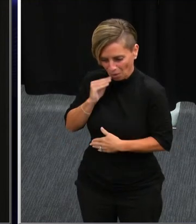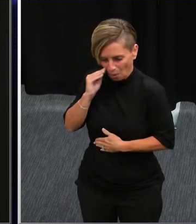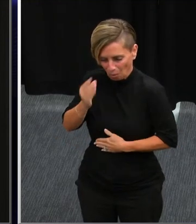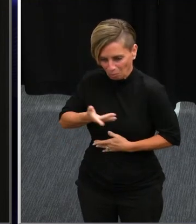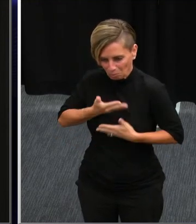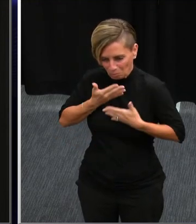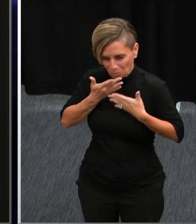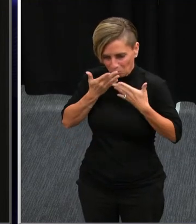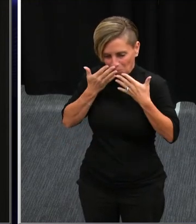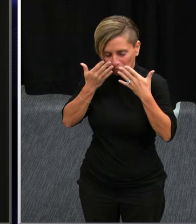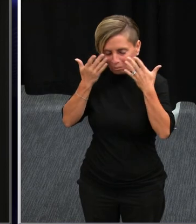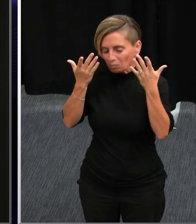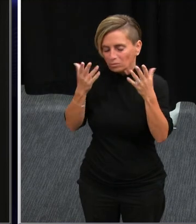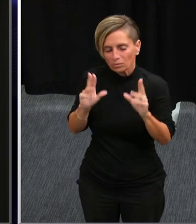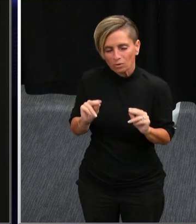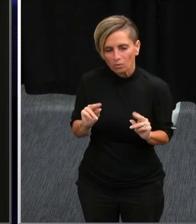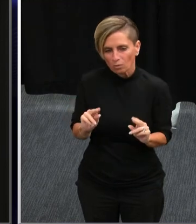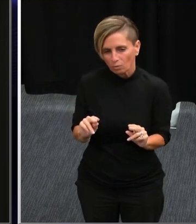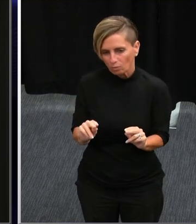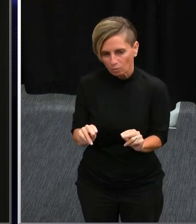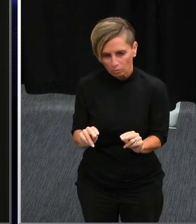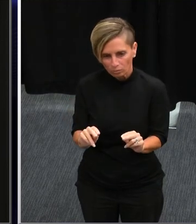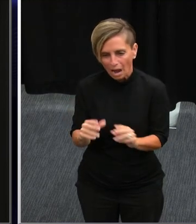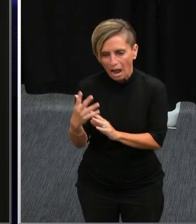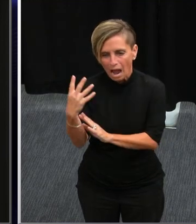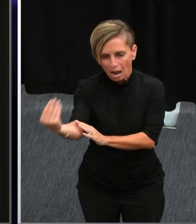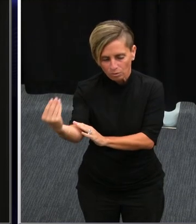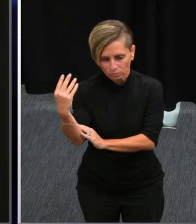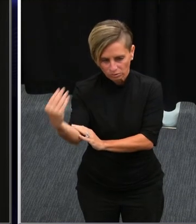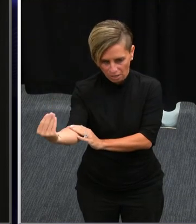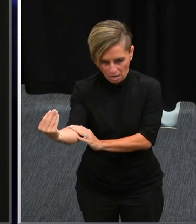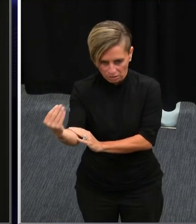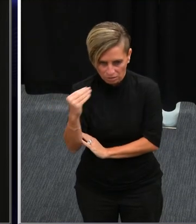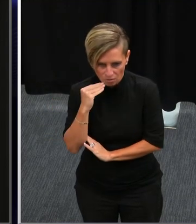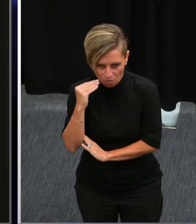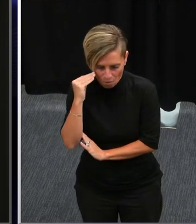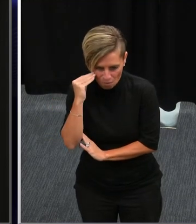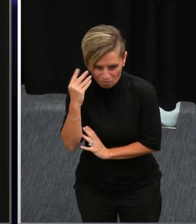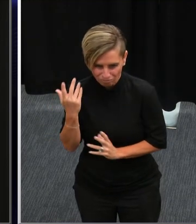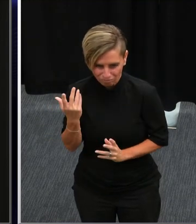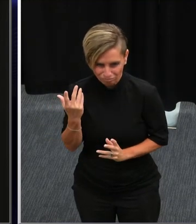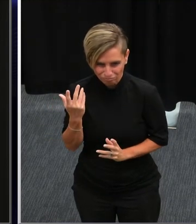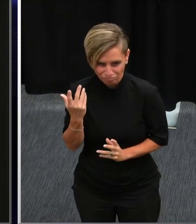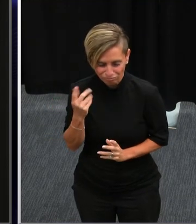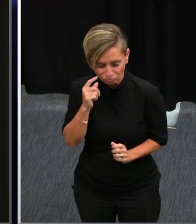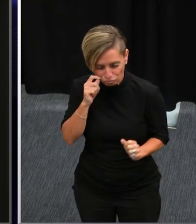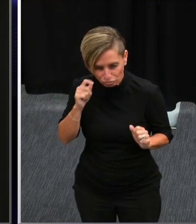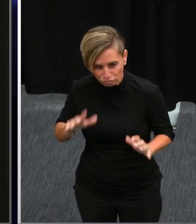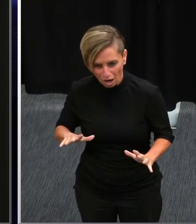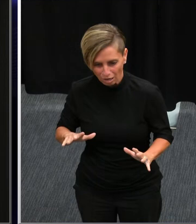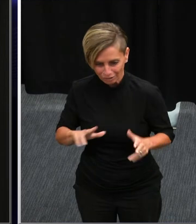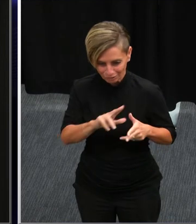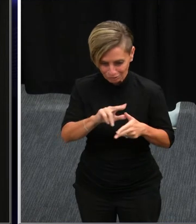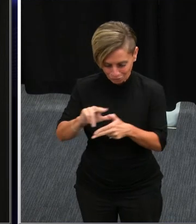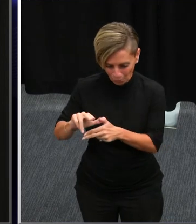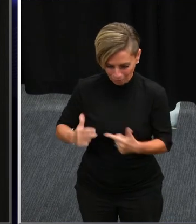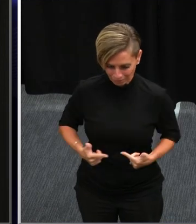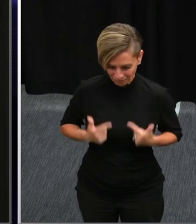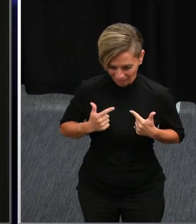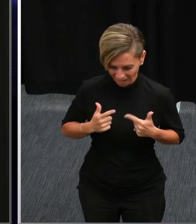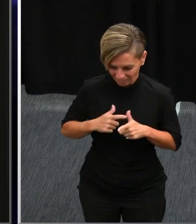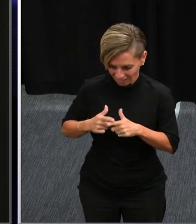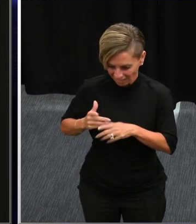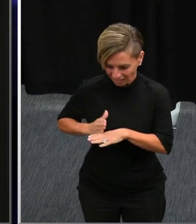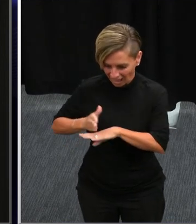We don't want to see that. It is, it's amazing that we can get through the storm and then lose somebody, and we never want to do that. So